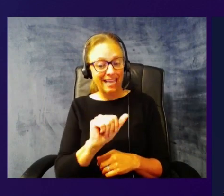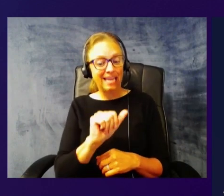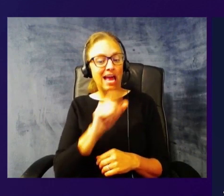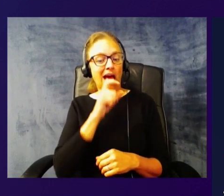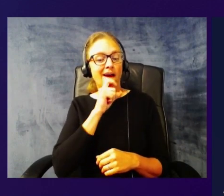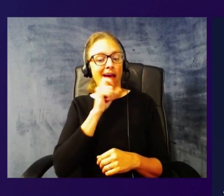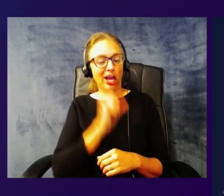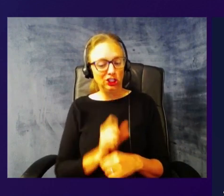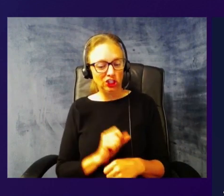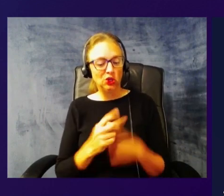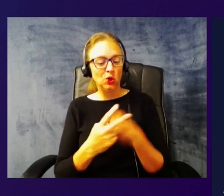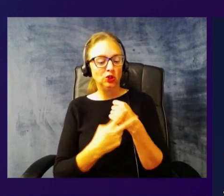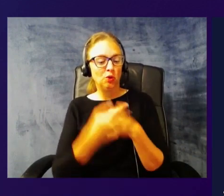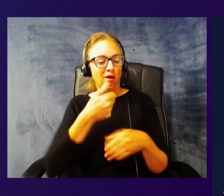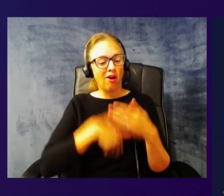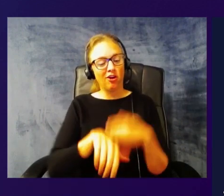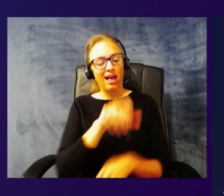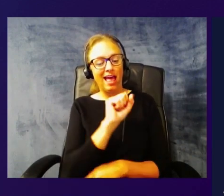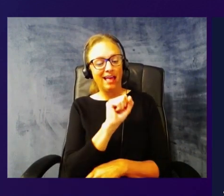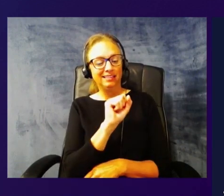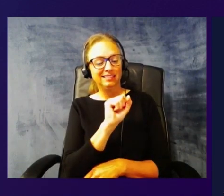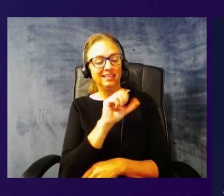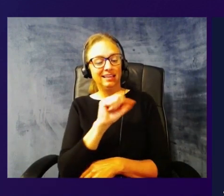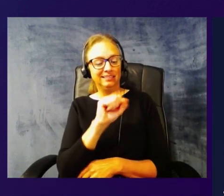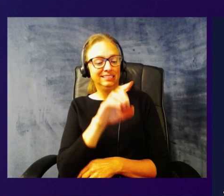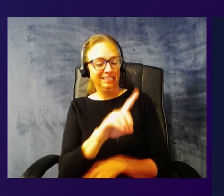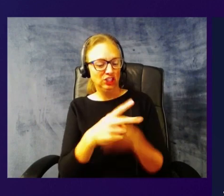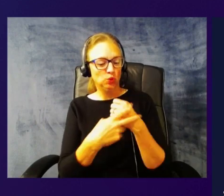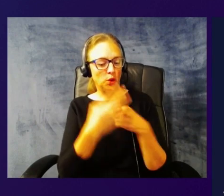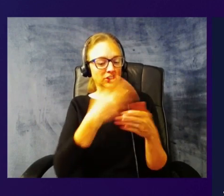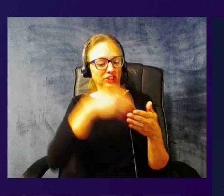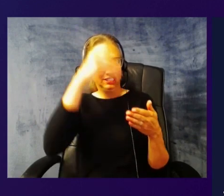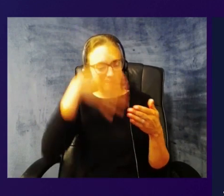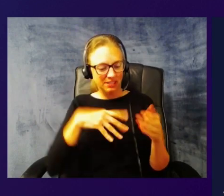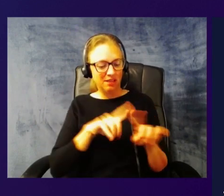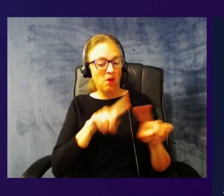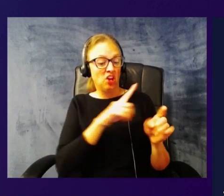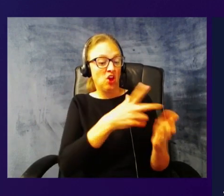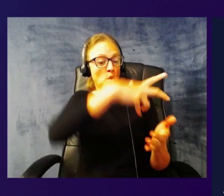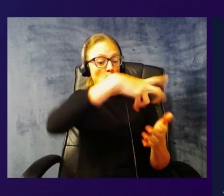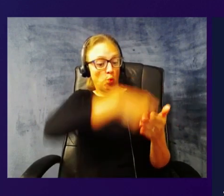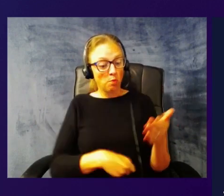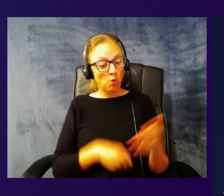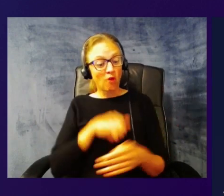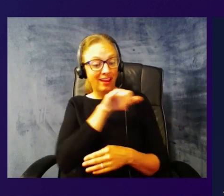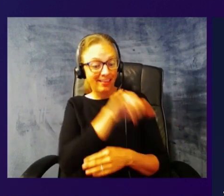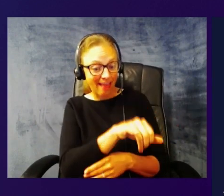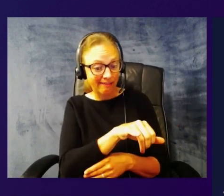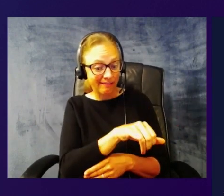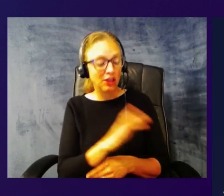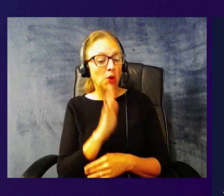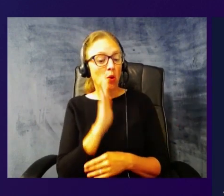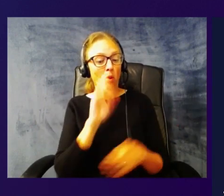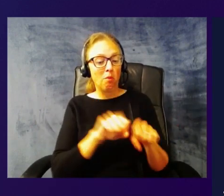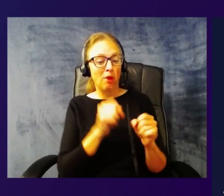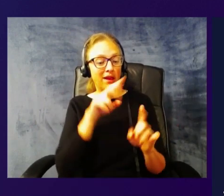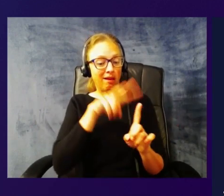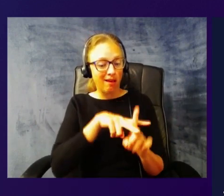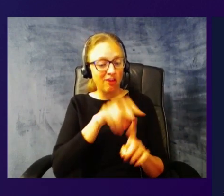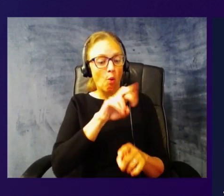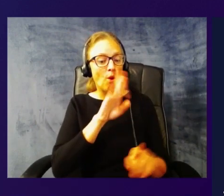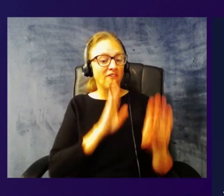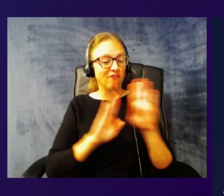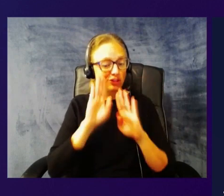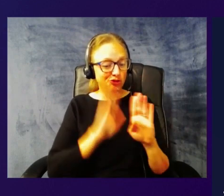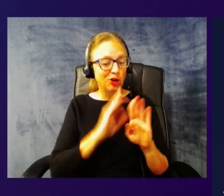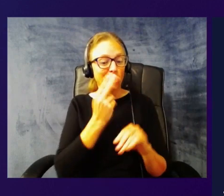on SSD storage can be expensive, yet removing that data from the file system will break applications or frustrate end